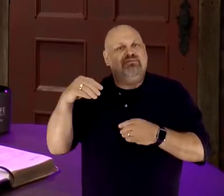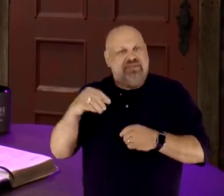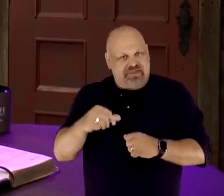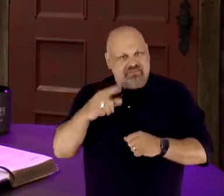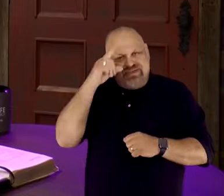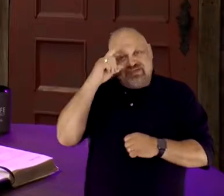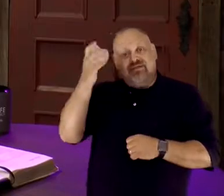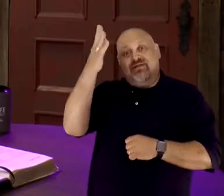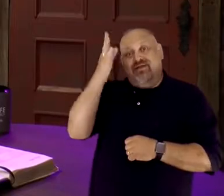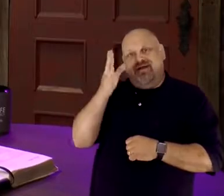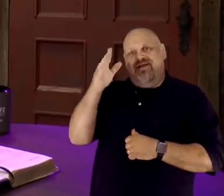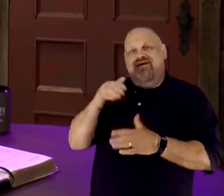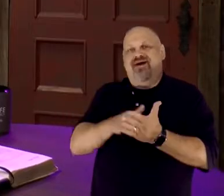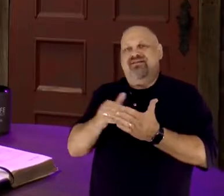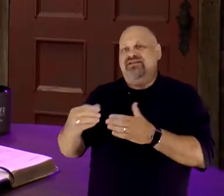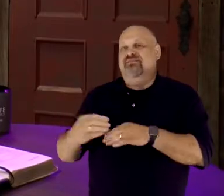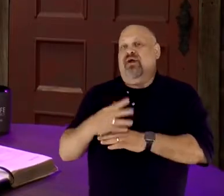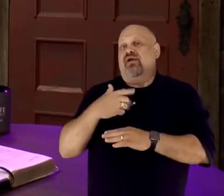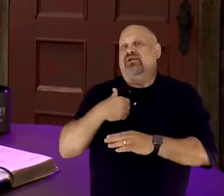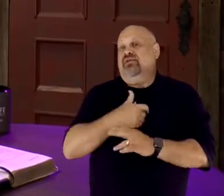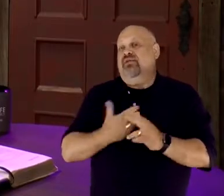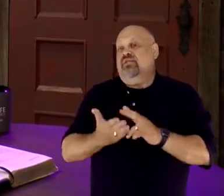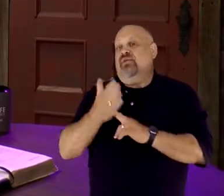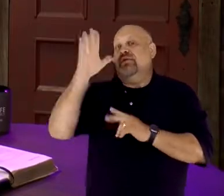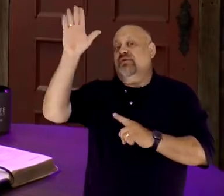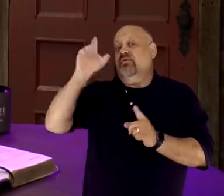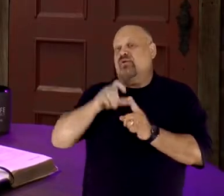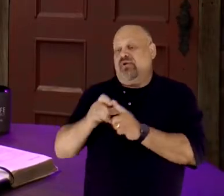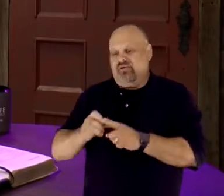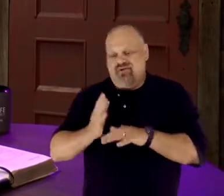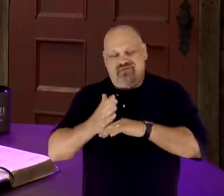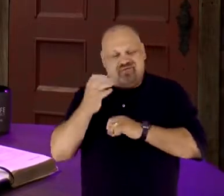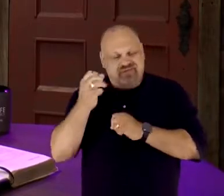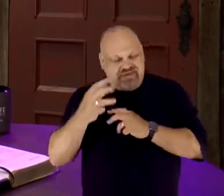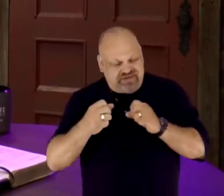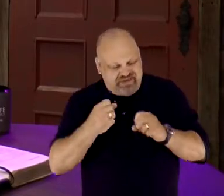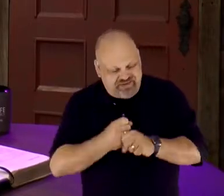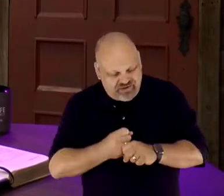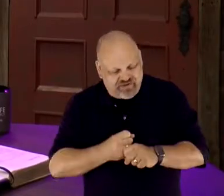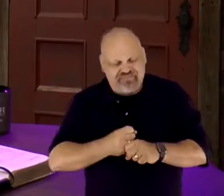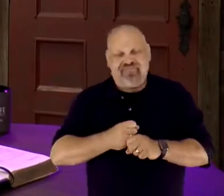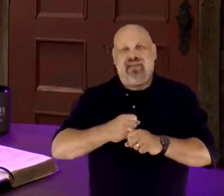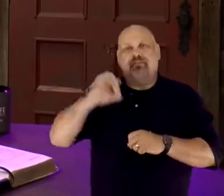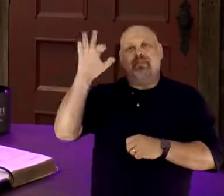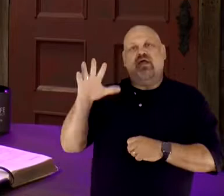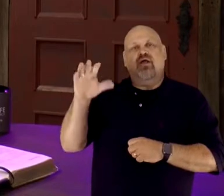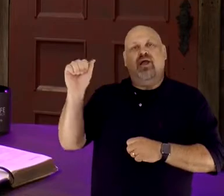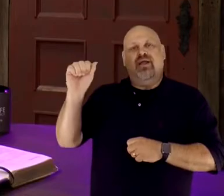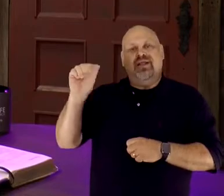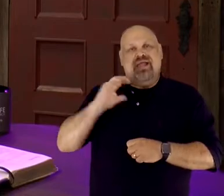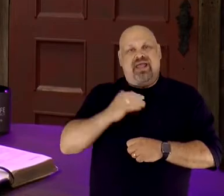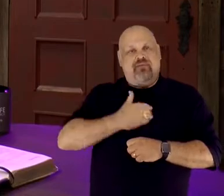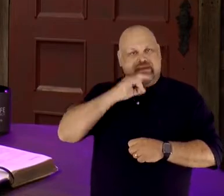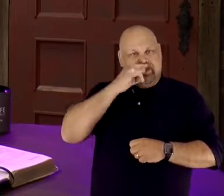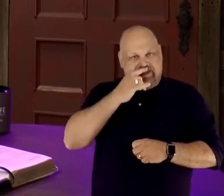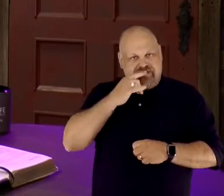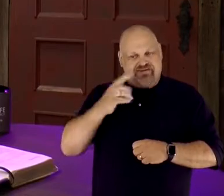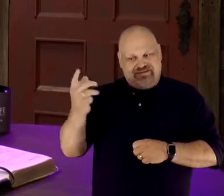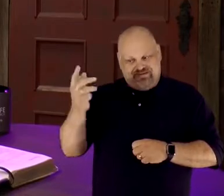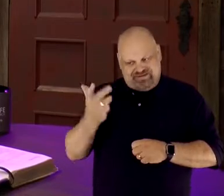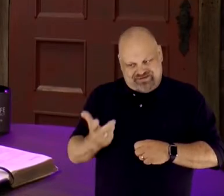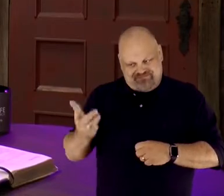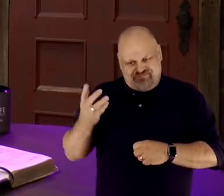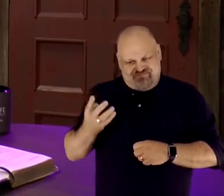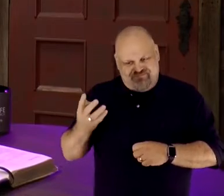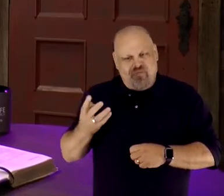word. Over the past few years, Pastor Anayansi, our kids, and I have read through the Bible numerous times,